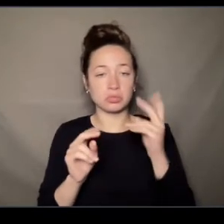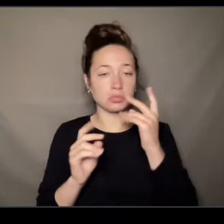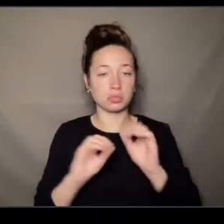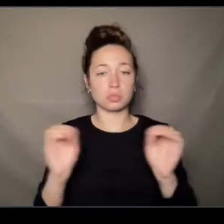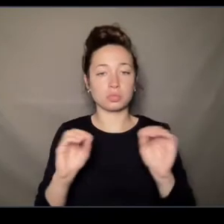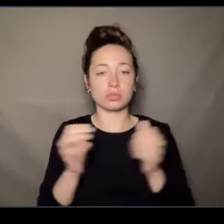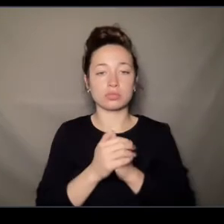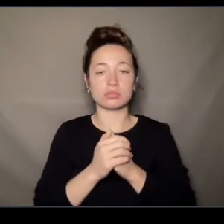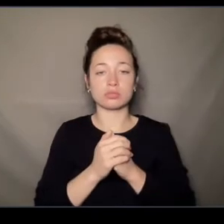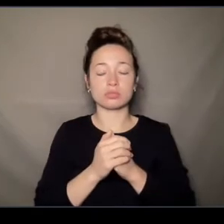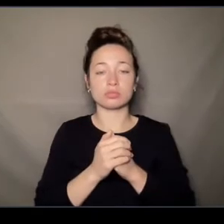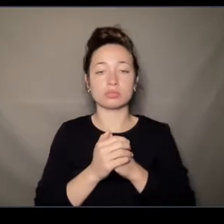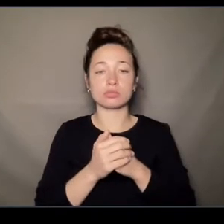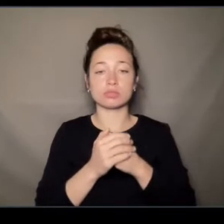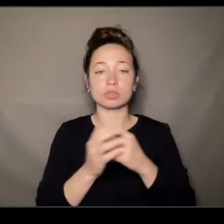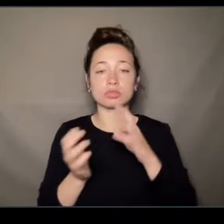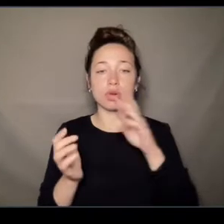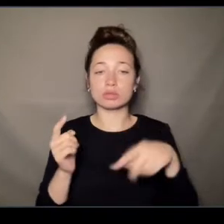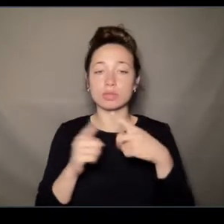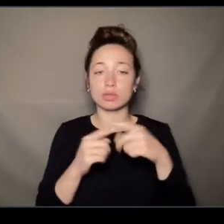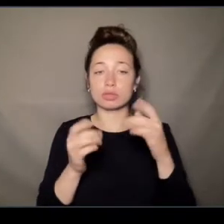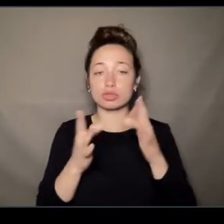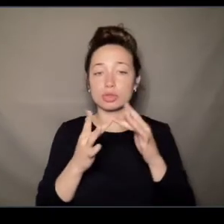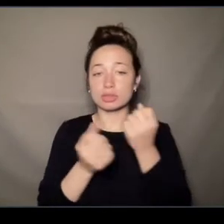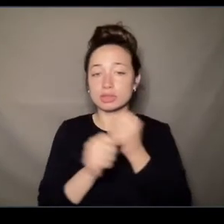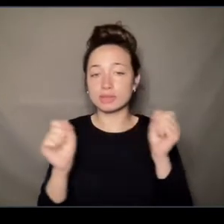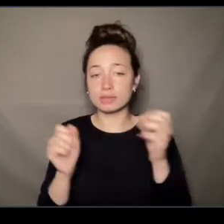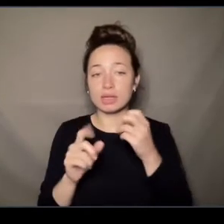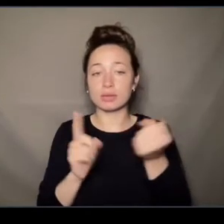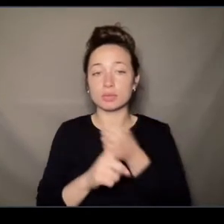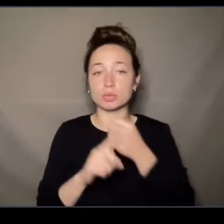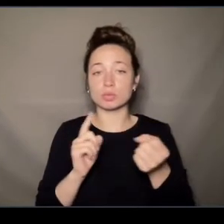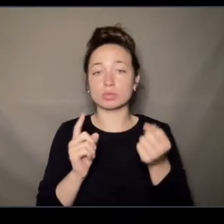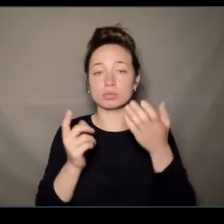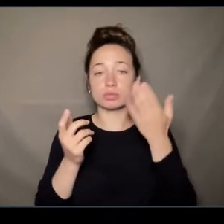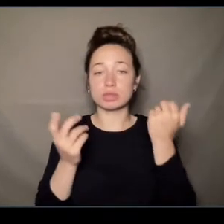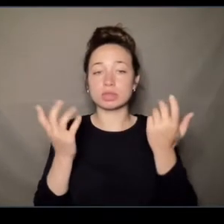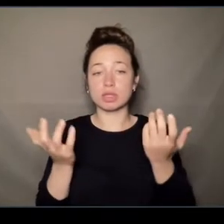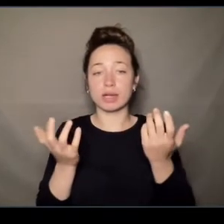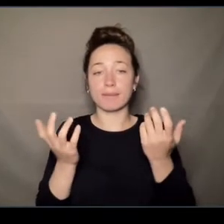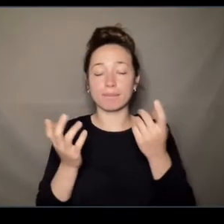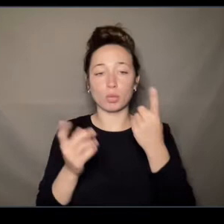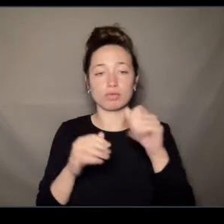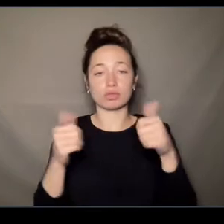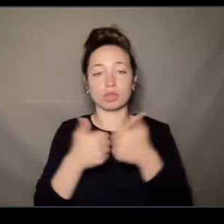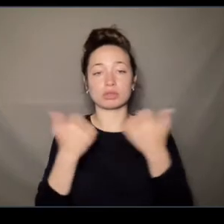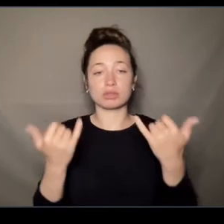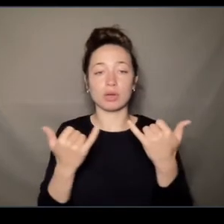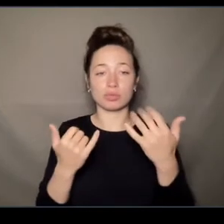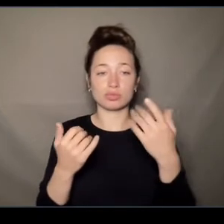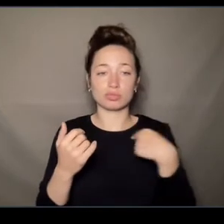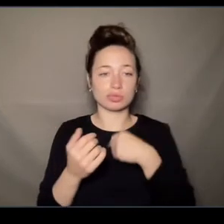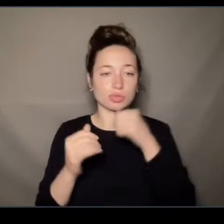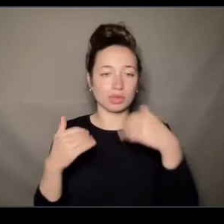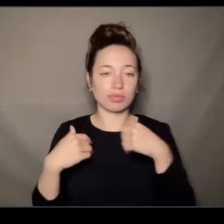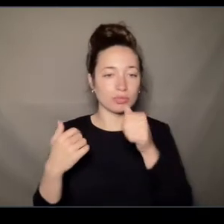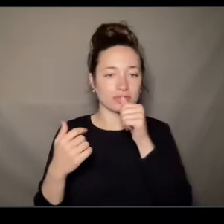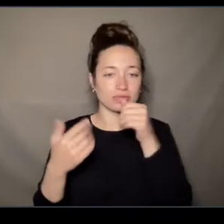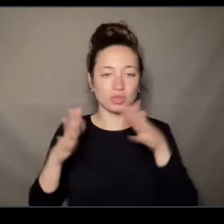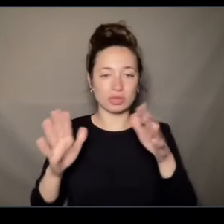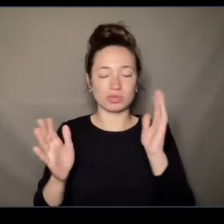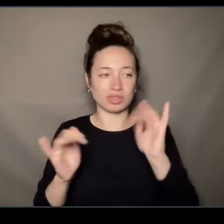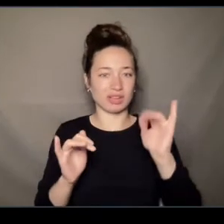see it anymore. And it talks about internet safety and abuse, because that's one of the challenges right now, right? That we don't